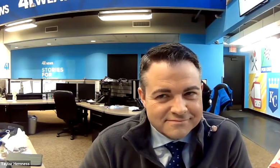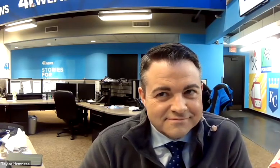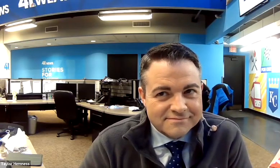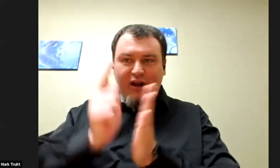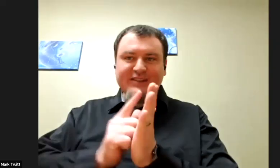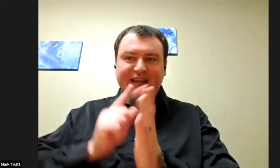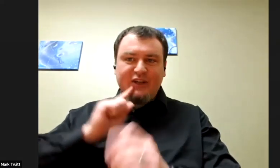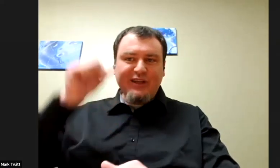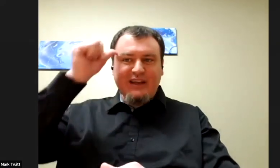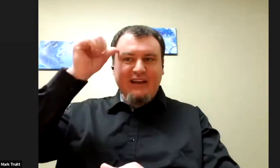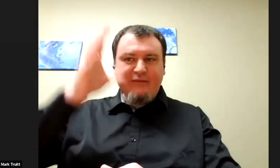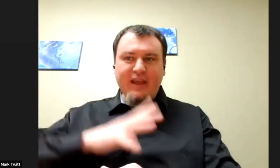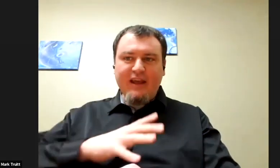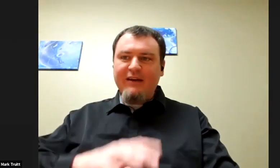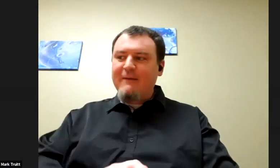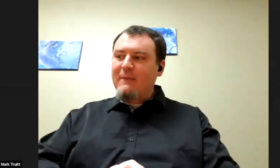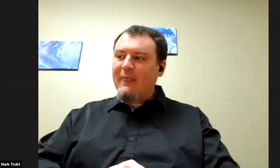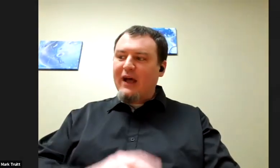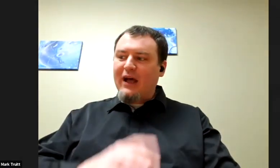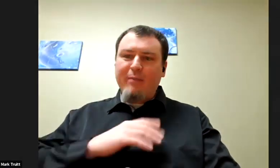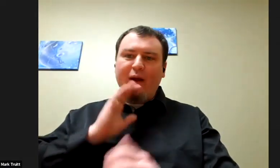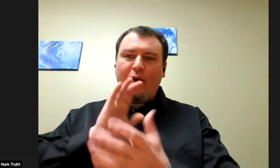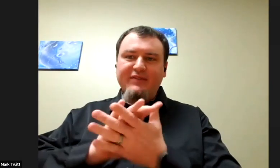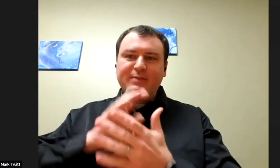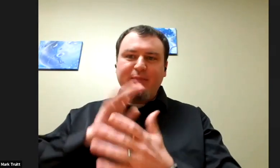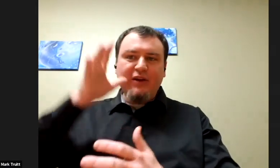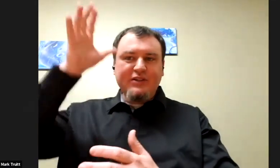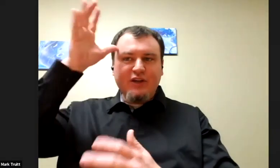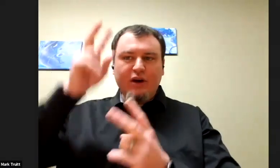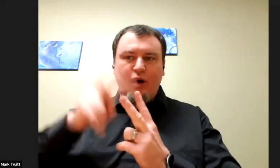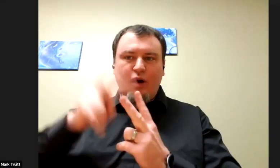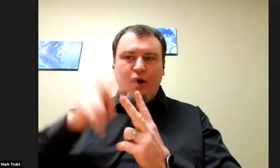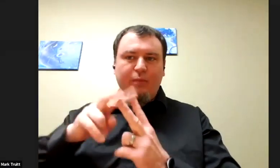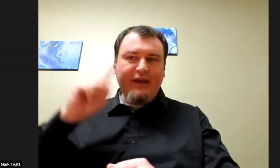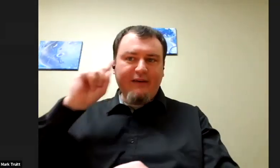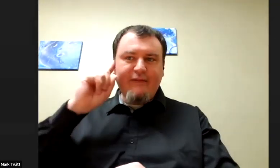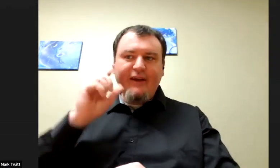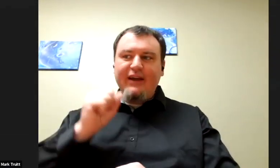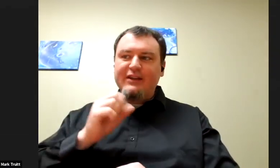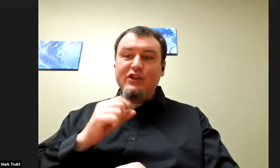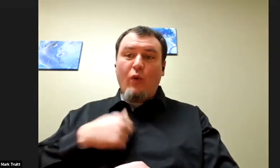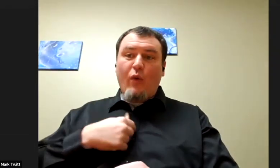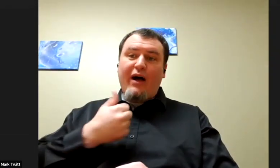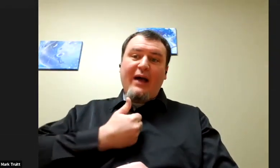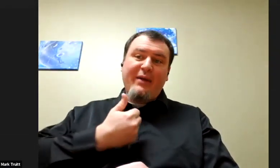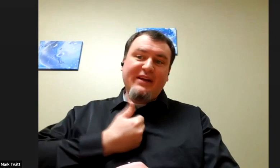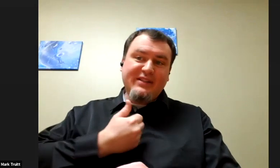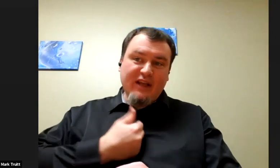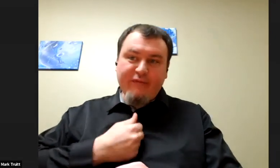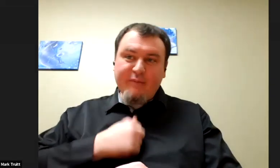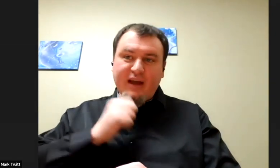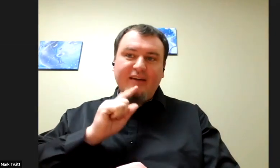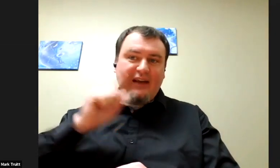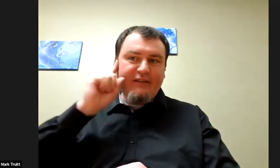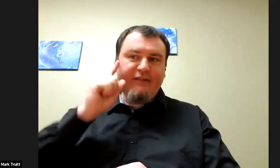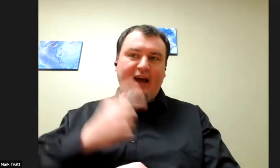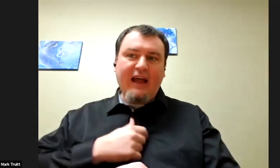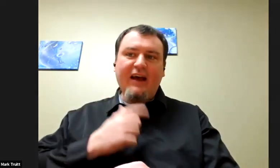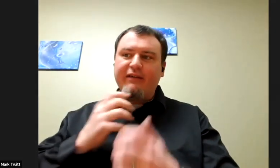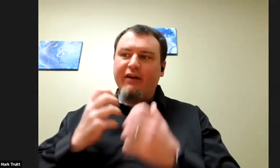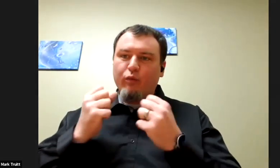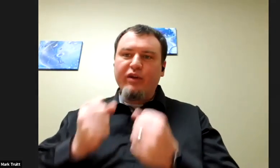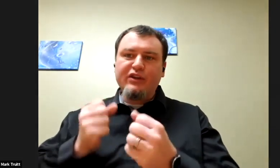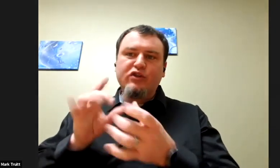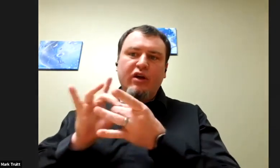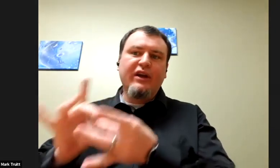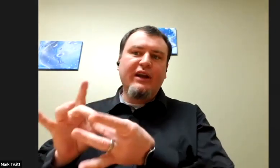My father-in-law is actually a deaf man. My wife's parents are both deaf. And so while I myself am not deaf, I